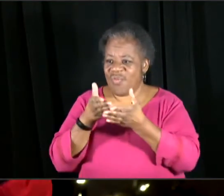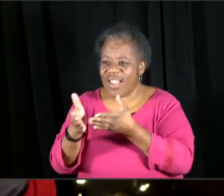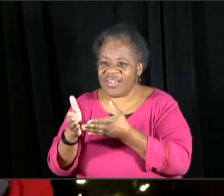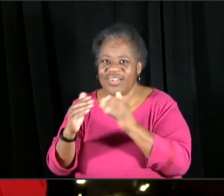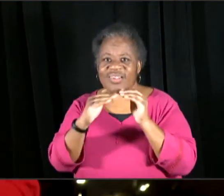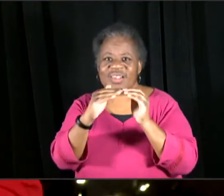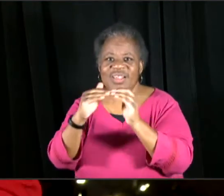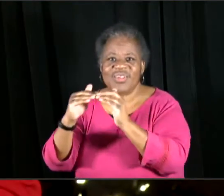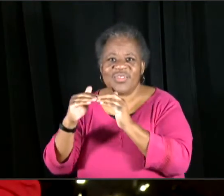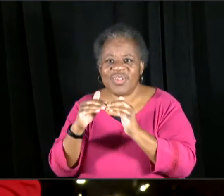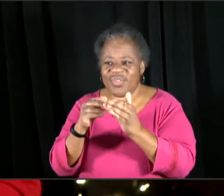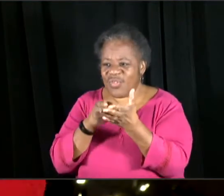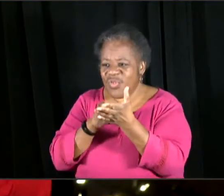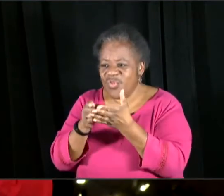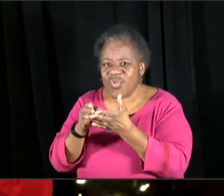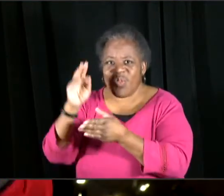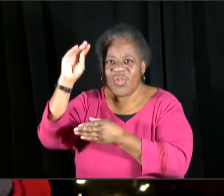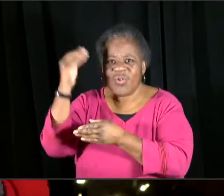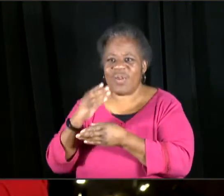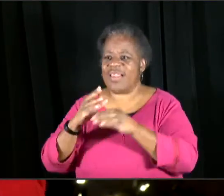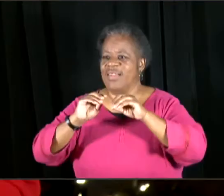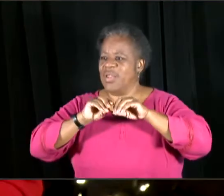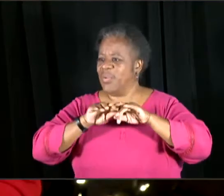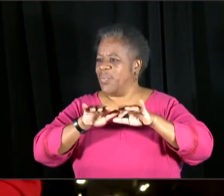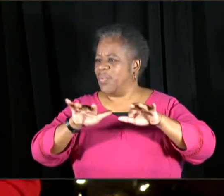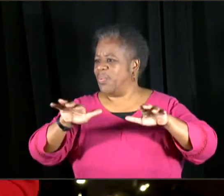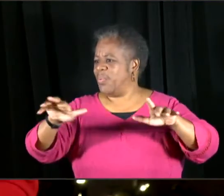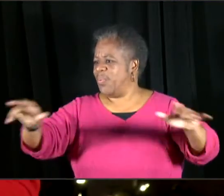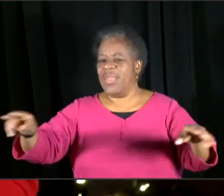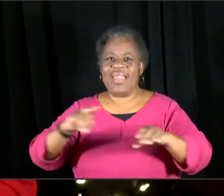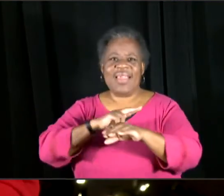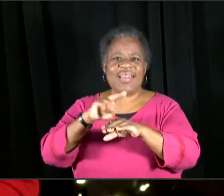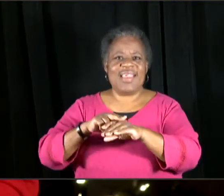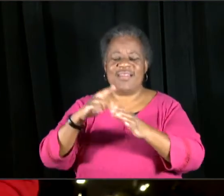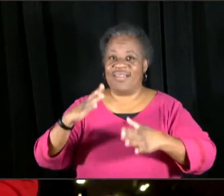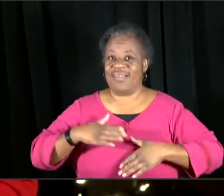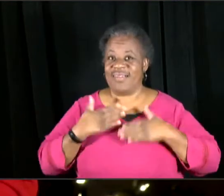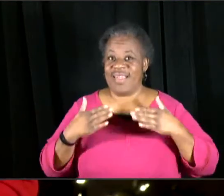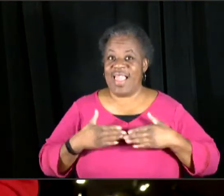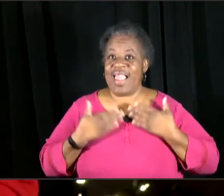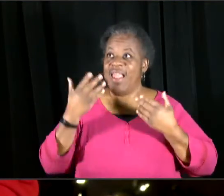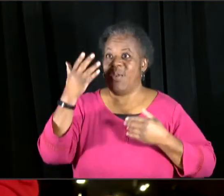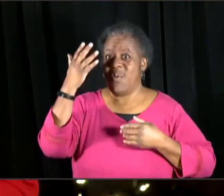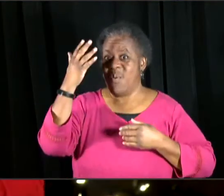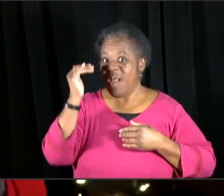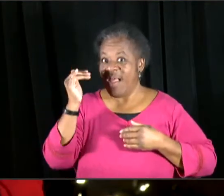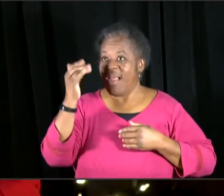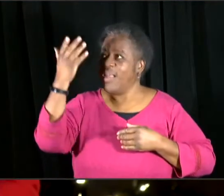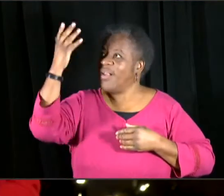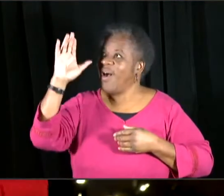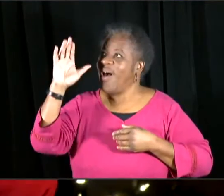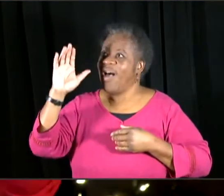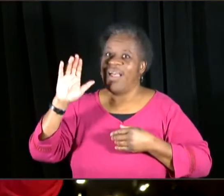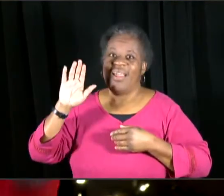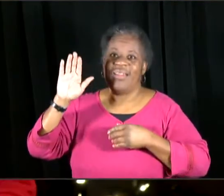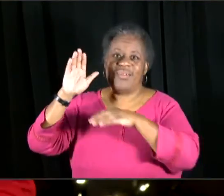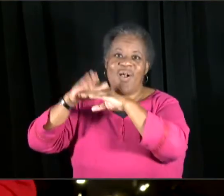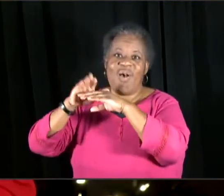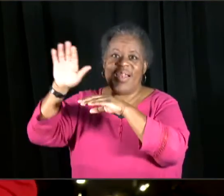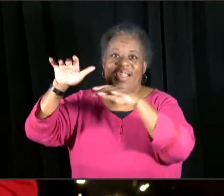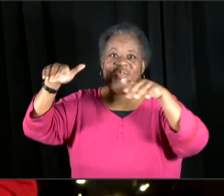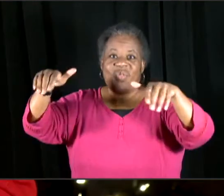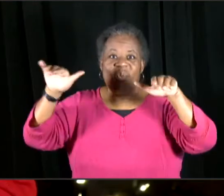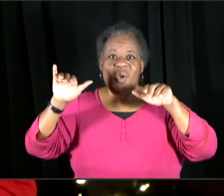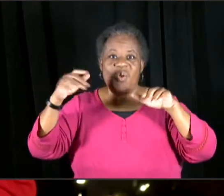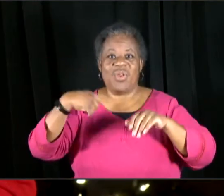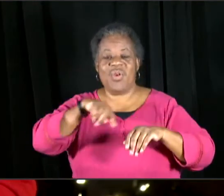justice, truth and grace, and the nations are glad because God is on his throne. Friends, we get to experience